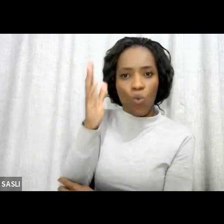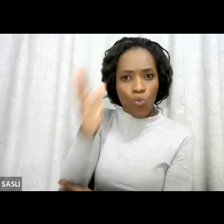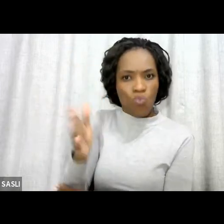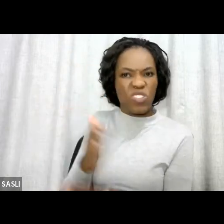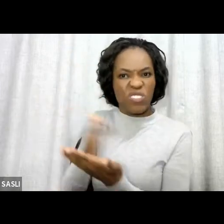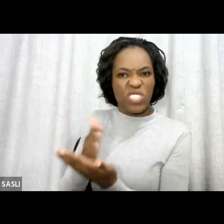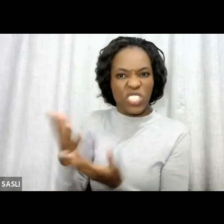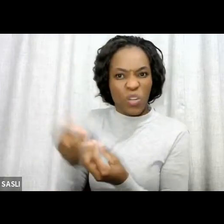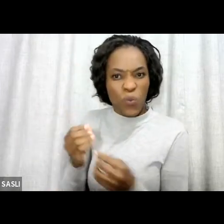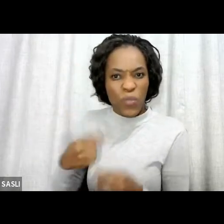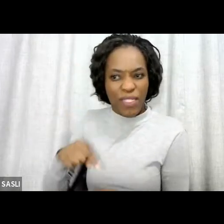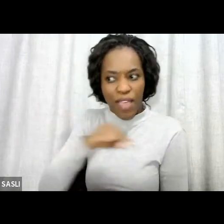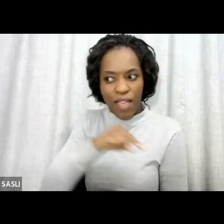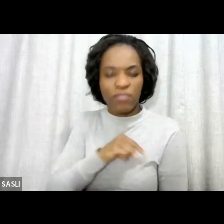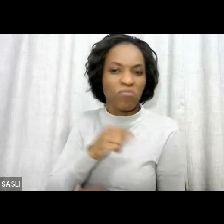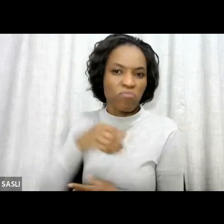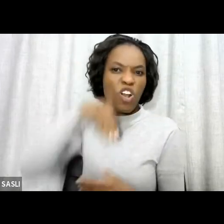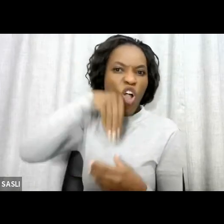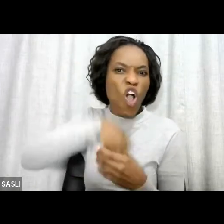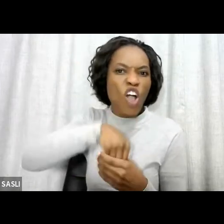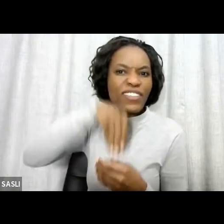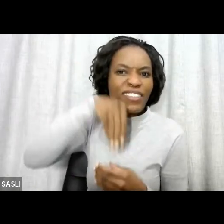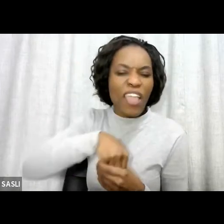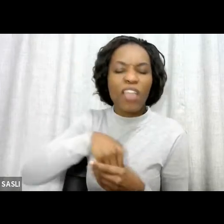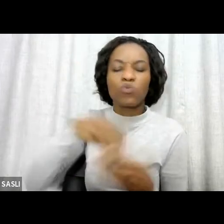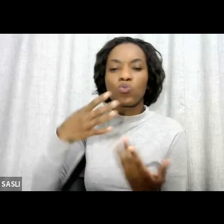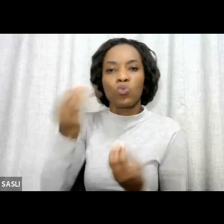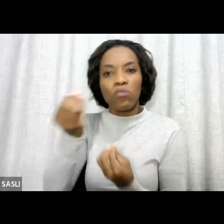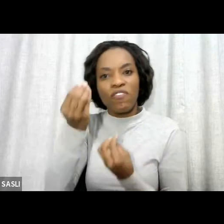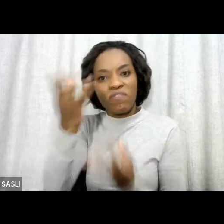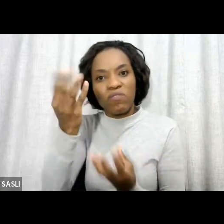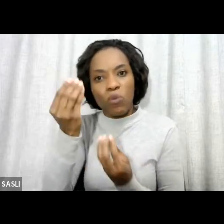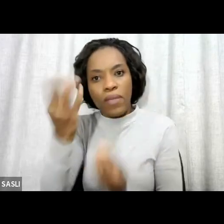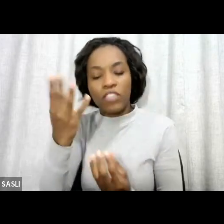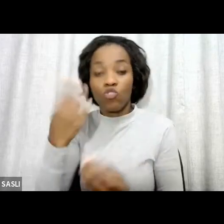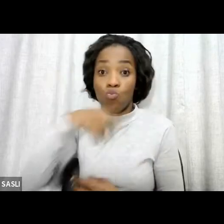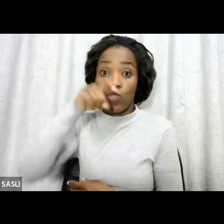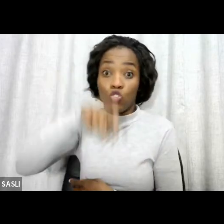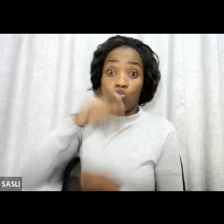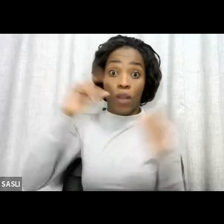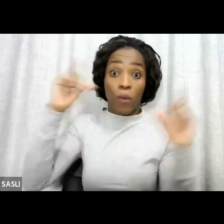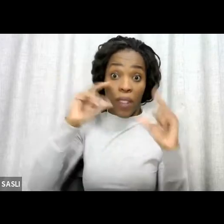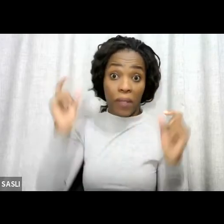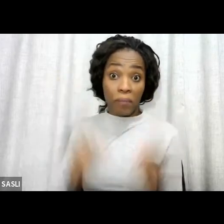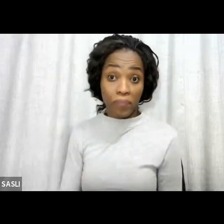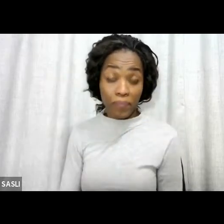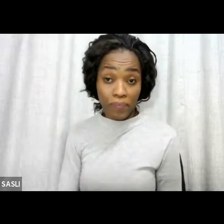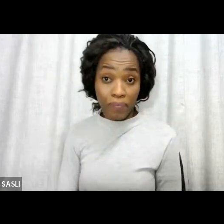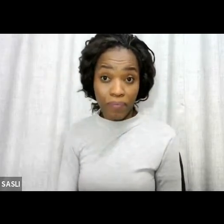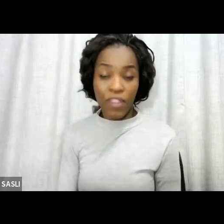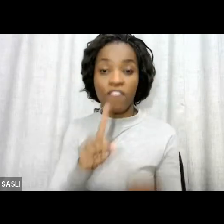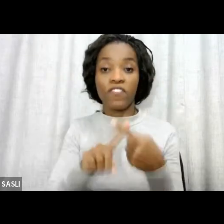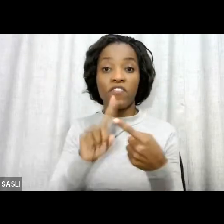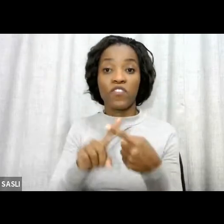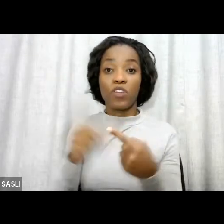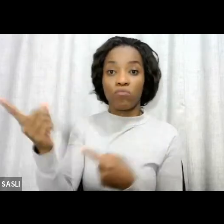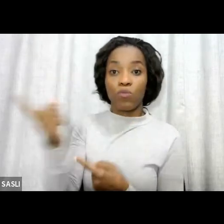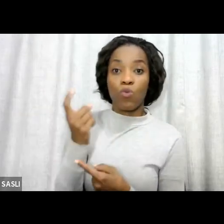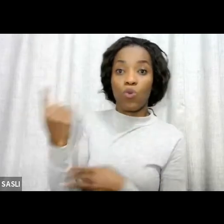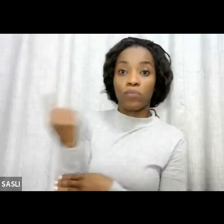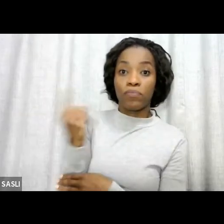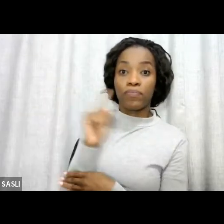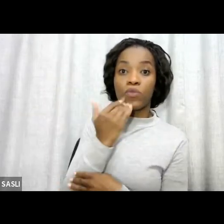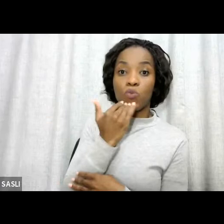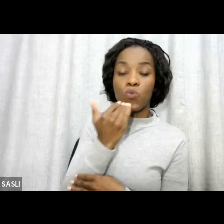some context that they wish that traders should be aware of. The first person I will call on the floor is